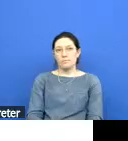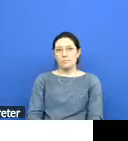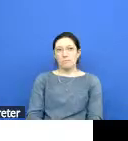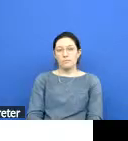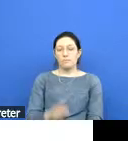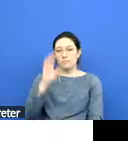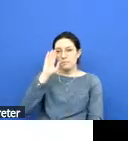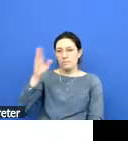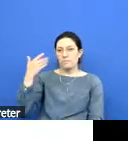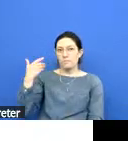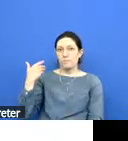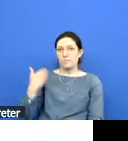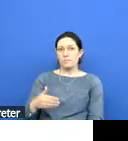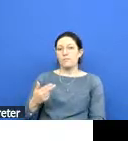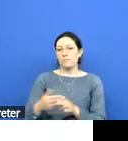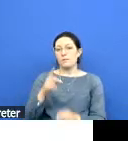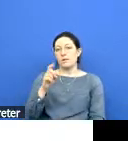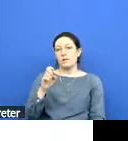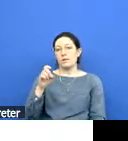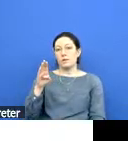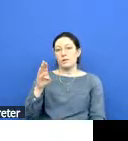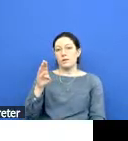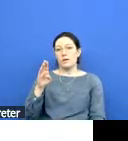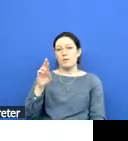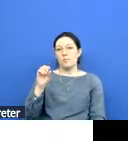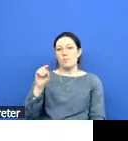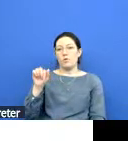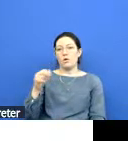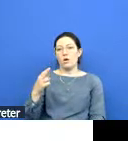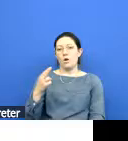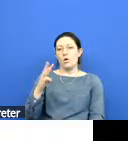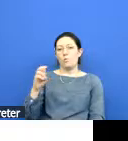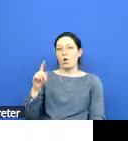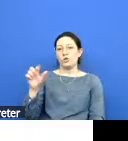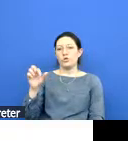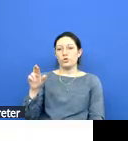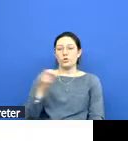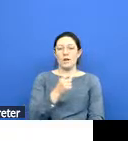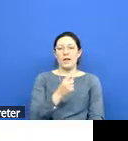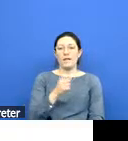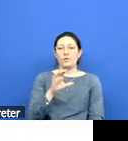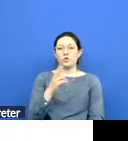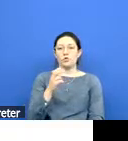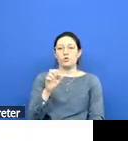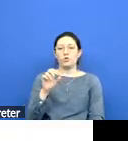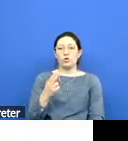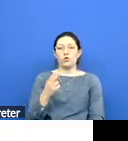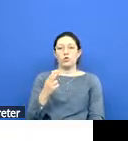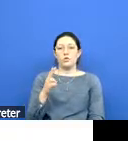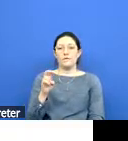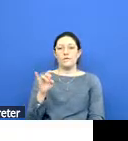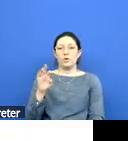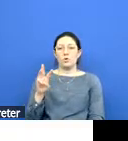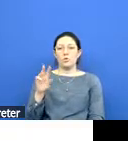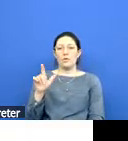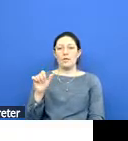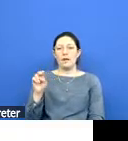Hi, my name's Deborah Waltzer. I live at 11 Churchview Lane. And the question I have